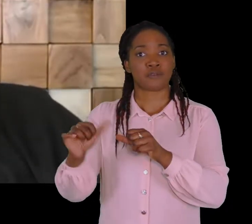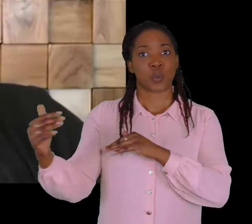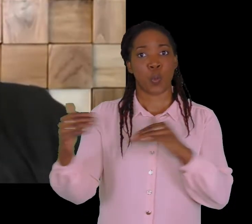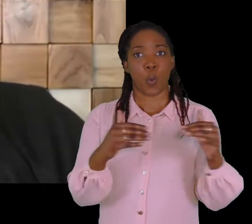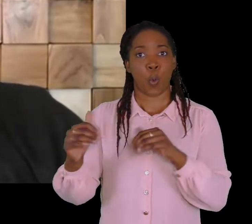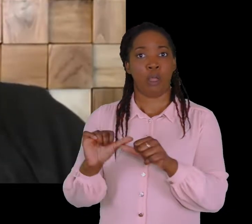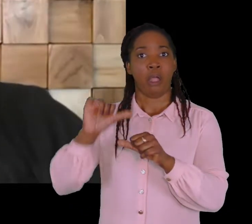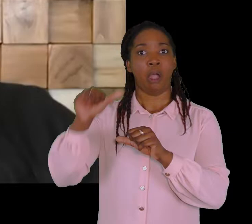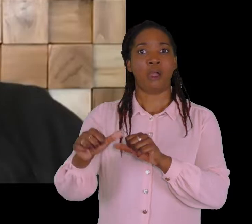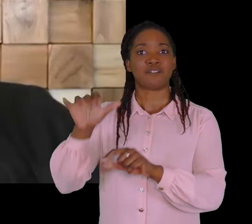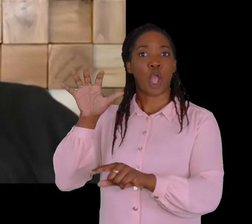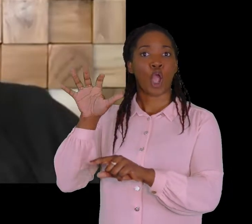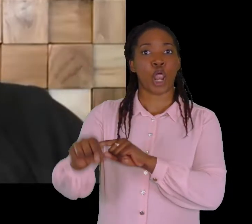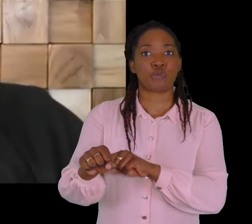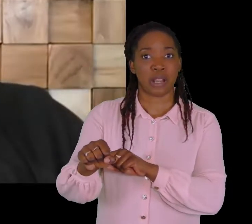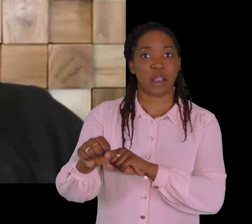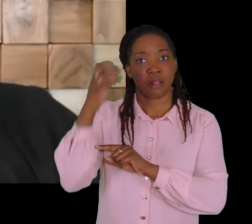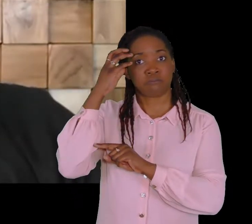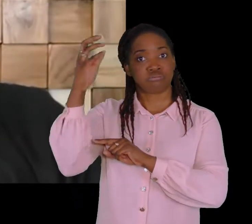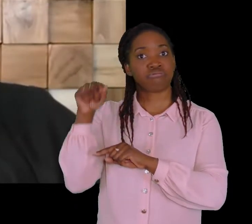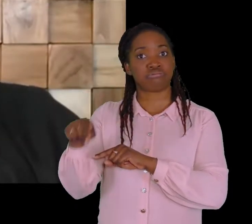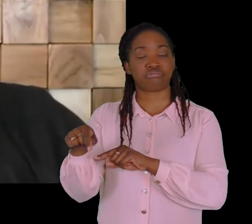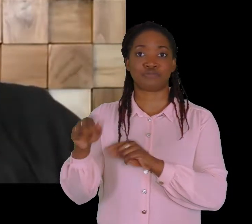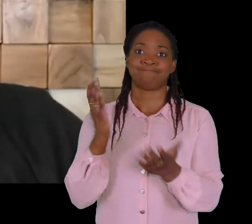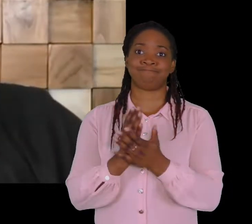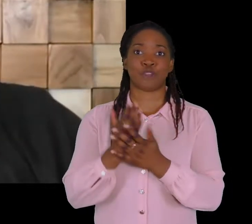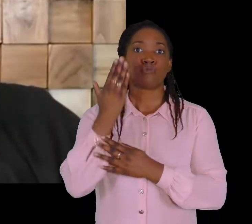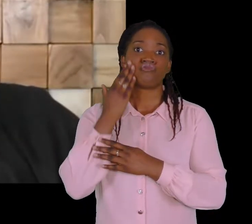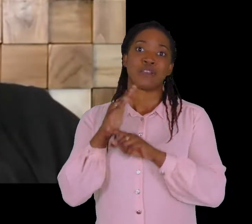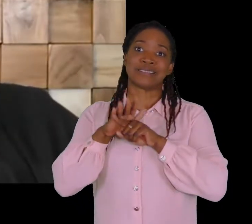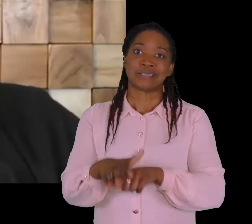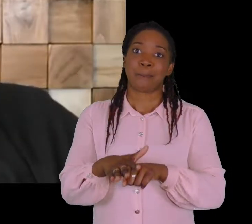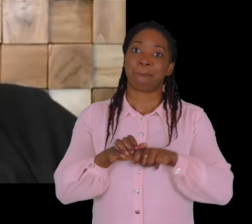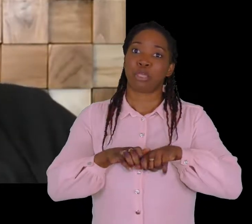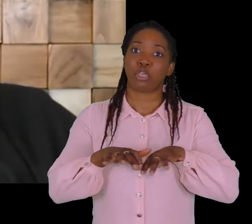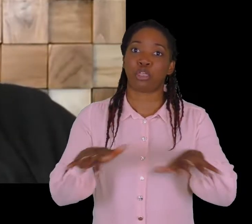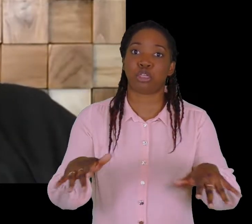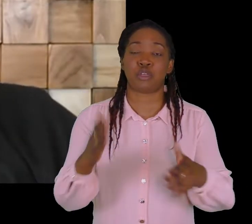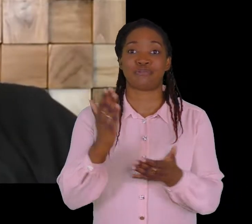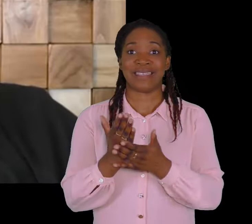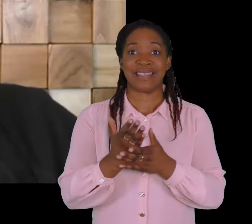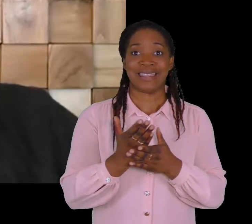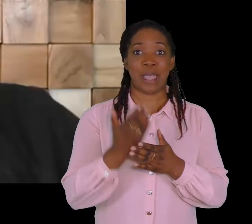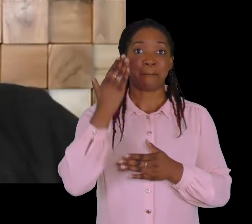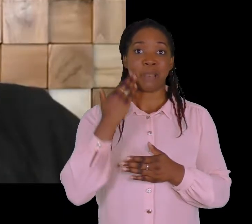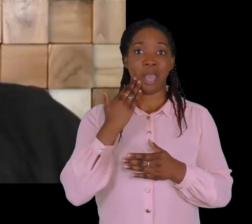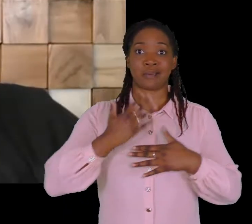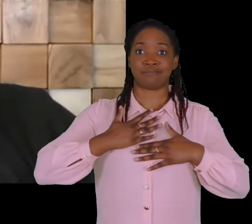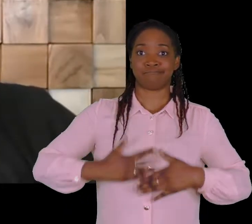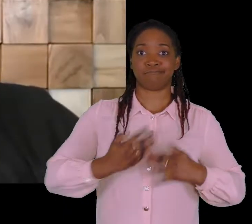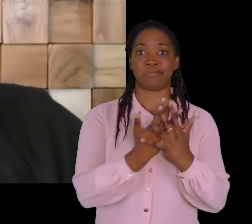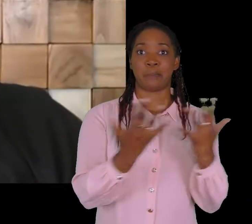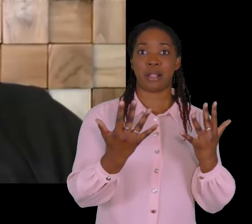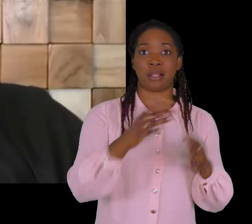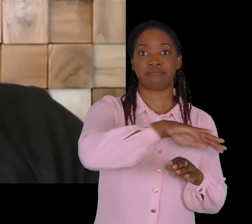post-war, post-colonial forces of economic crisis, viral racism, aesthetic and cultural